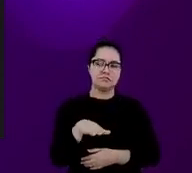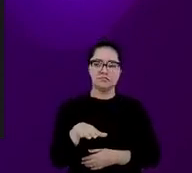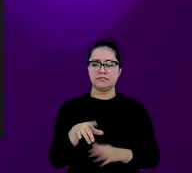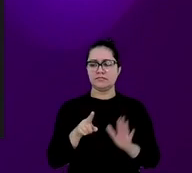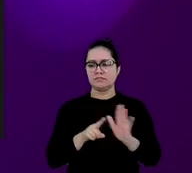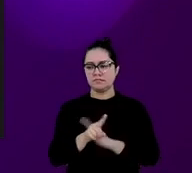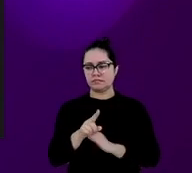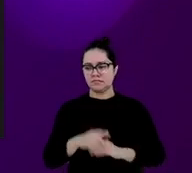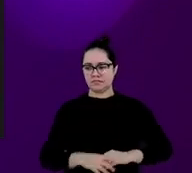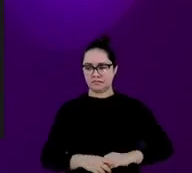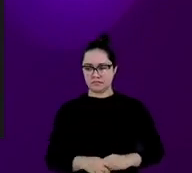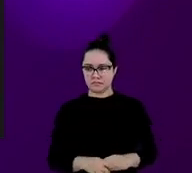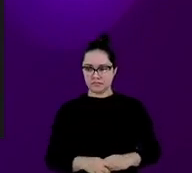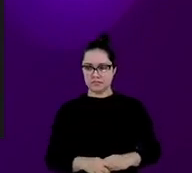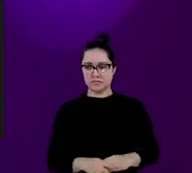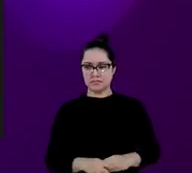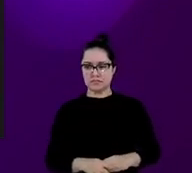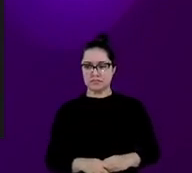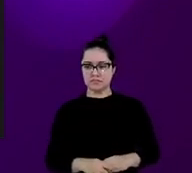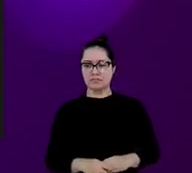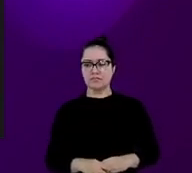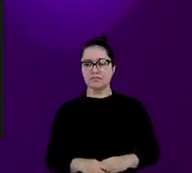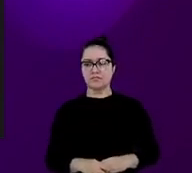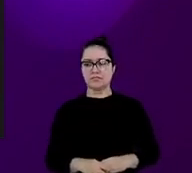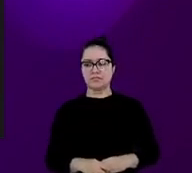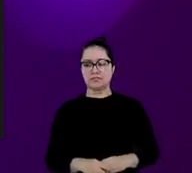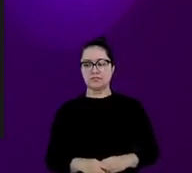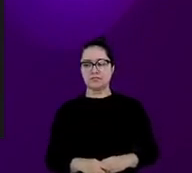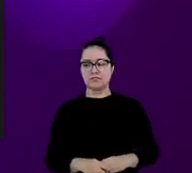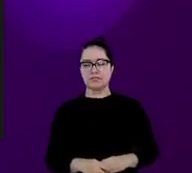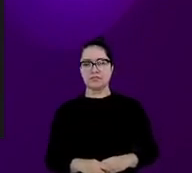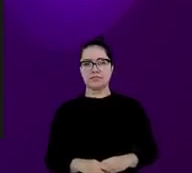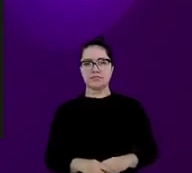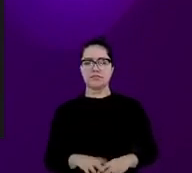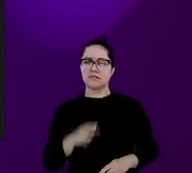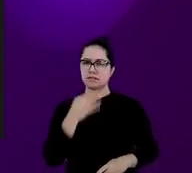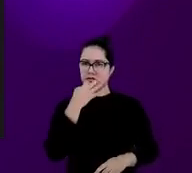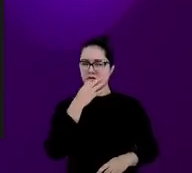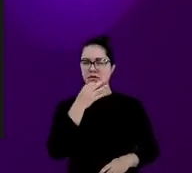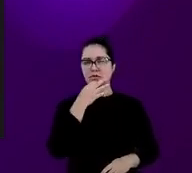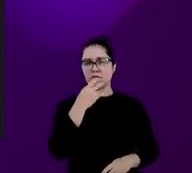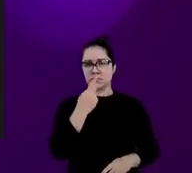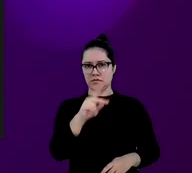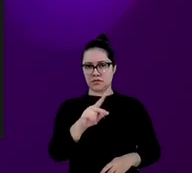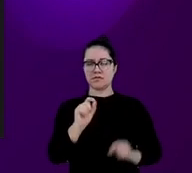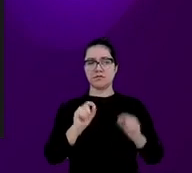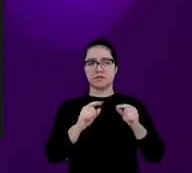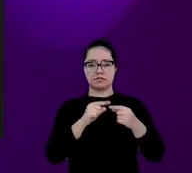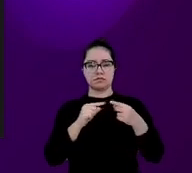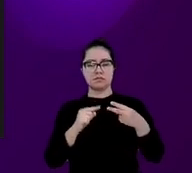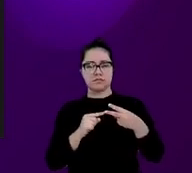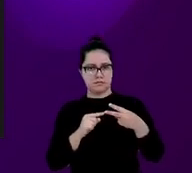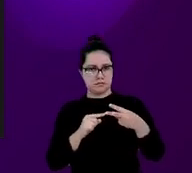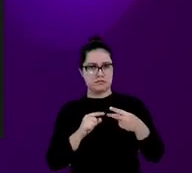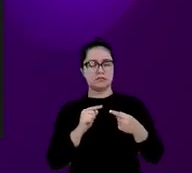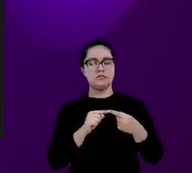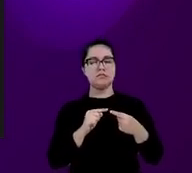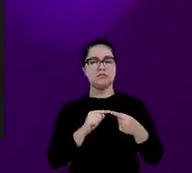have your opinion about 2 things. One, would you like to say to us